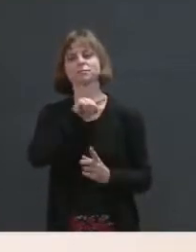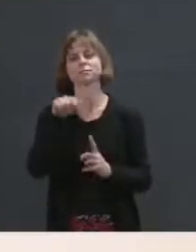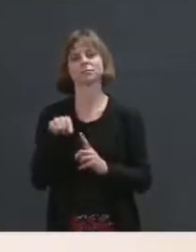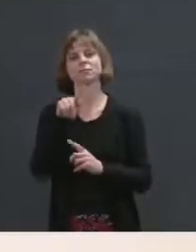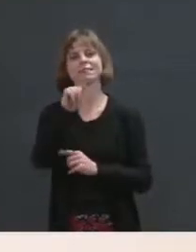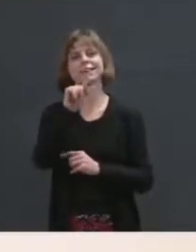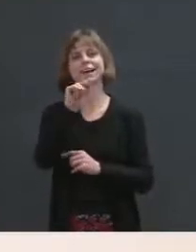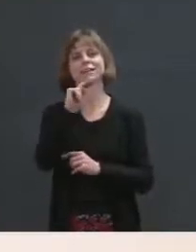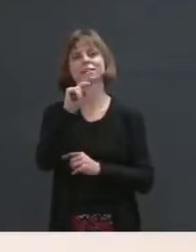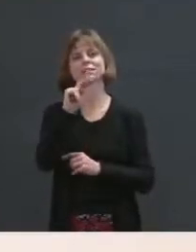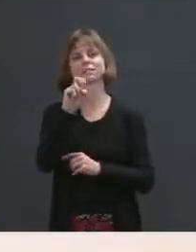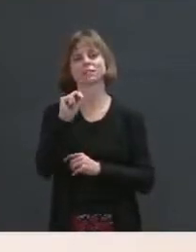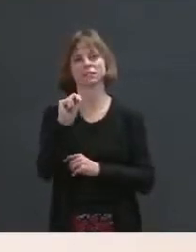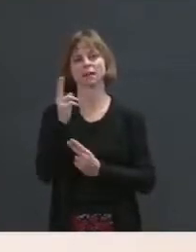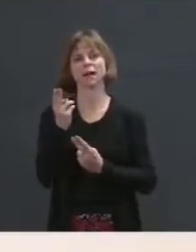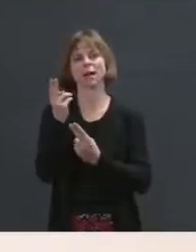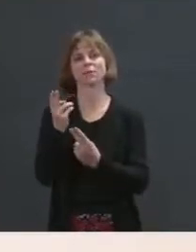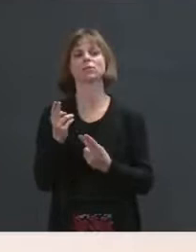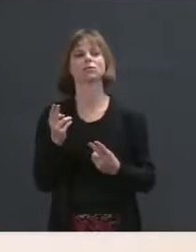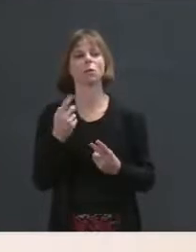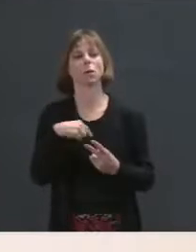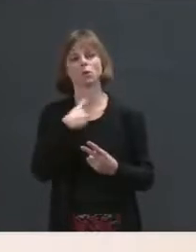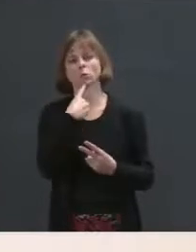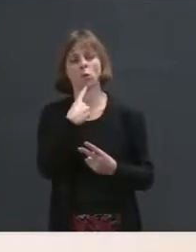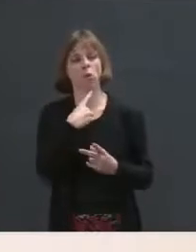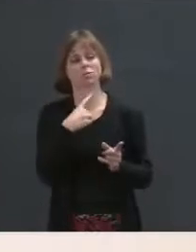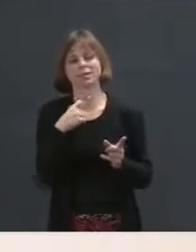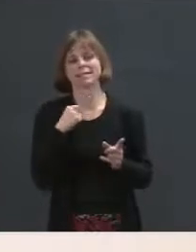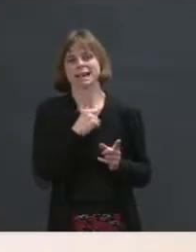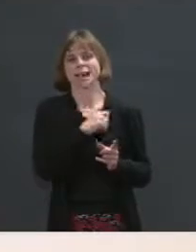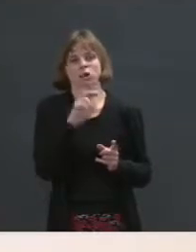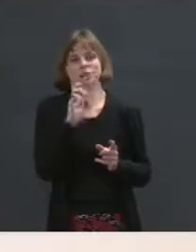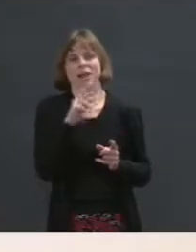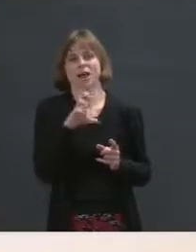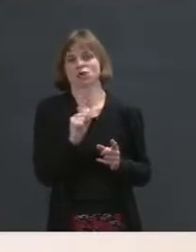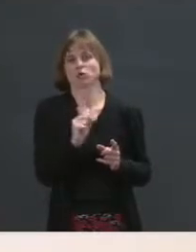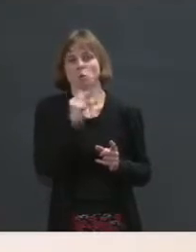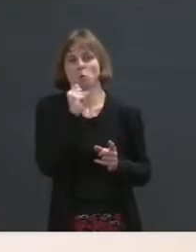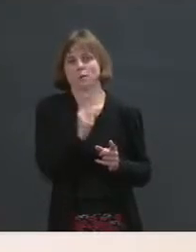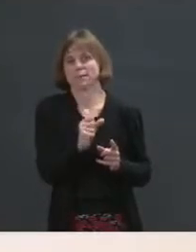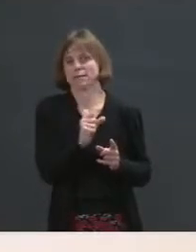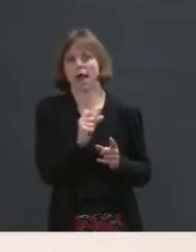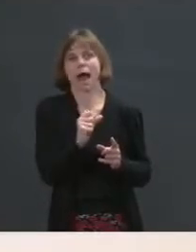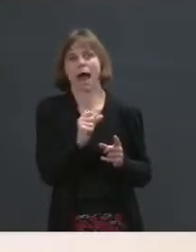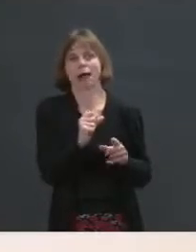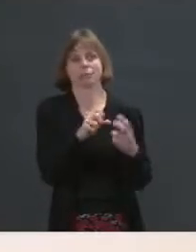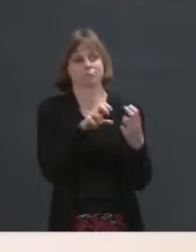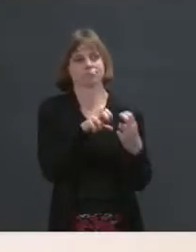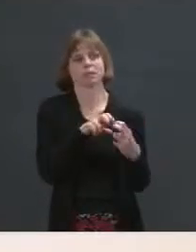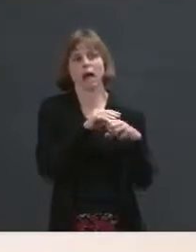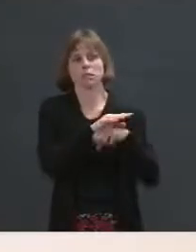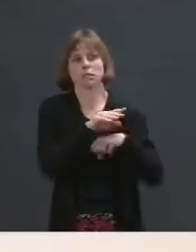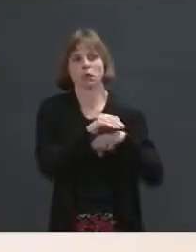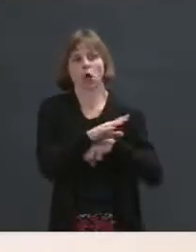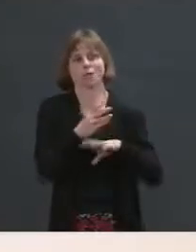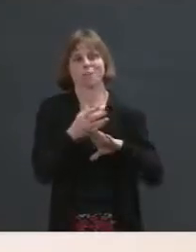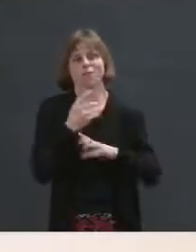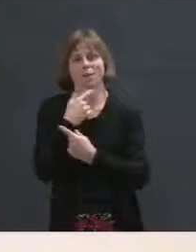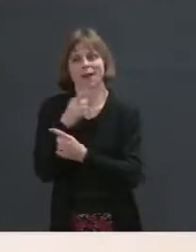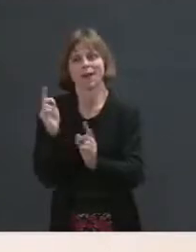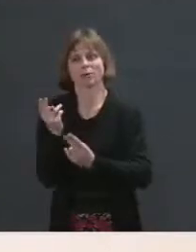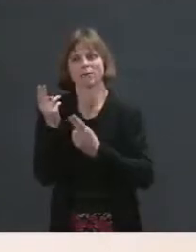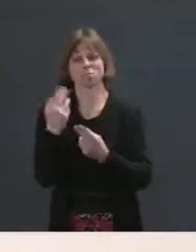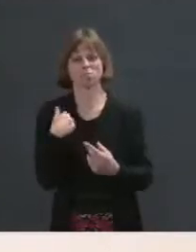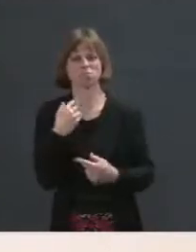told that Senator Sanders wasn't consulted at all before you guys announced her nomination, and I just wanted to ask, why didn't Sanders get a heads